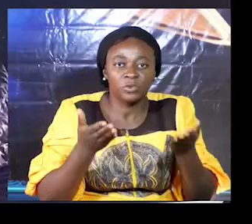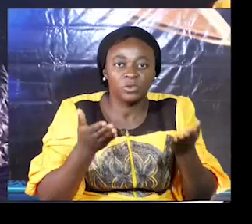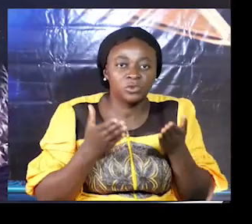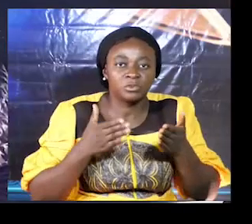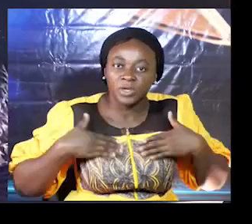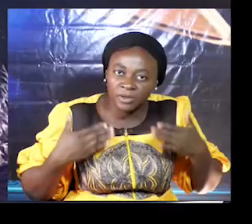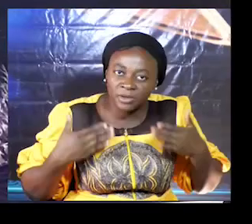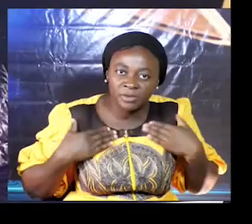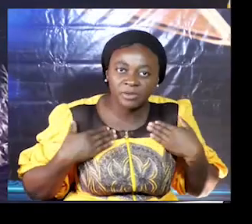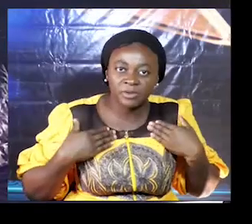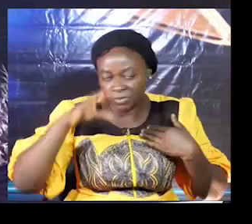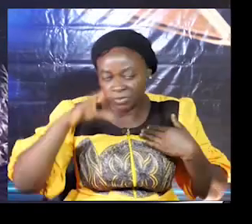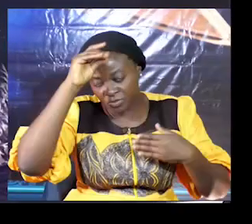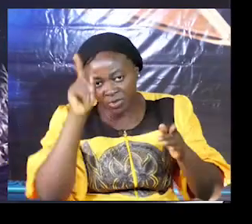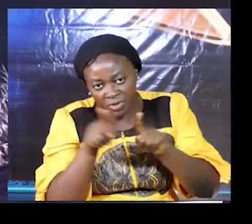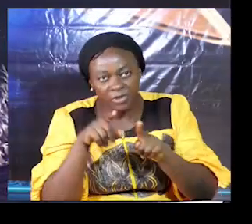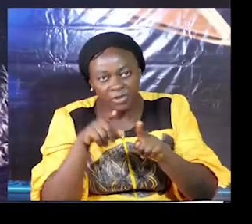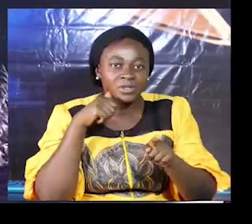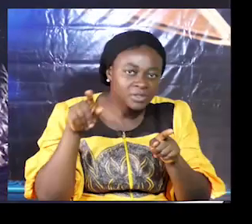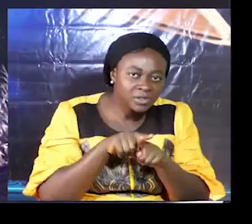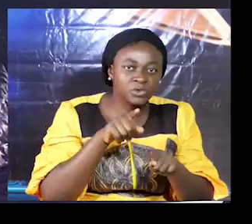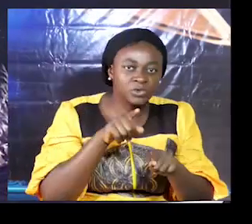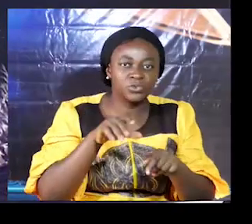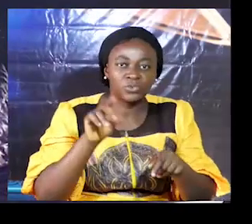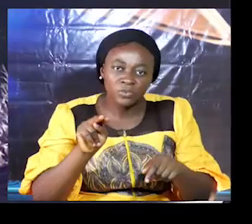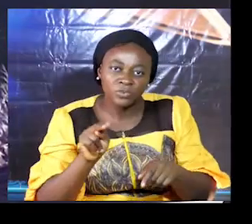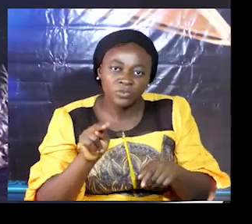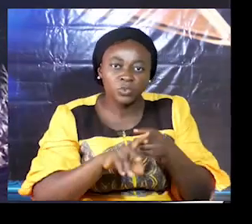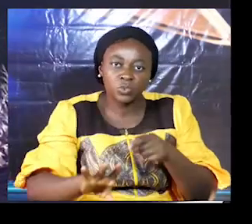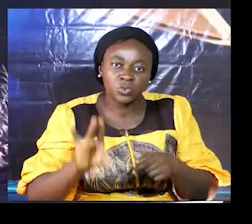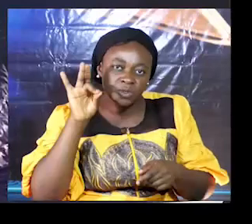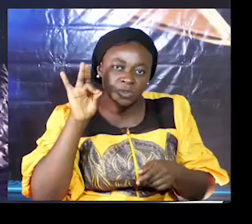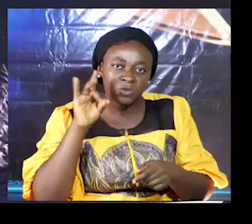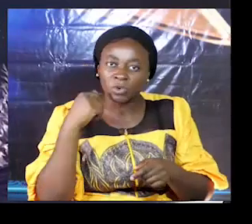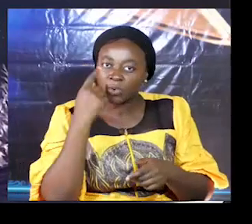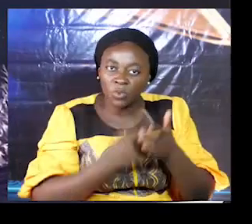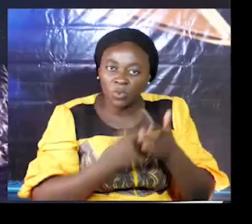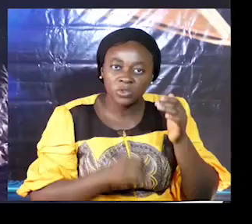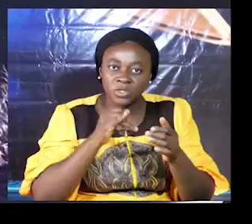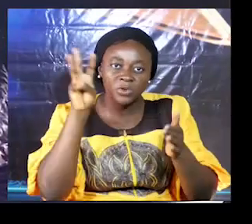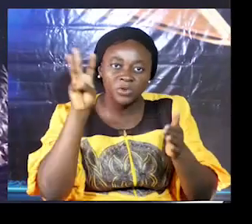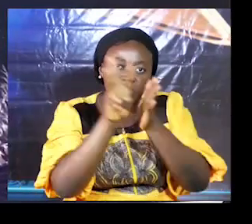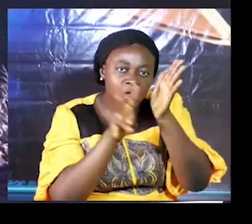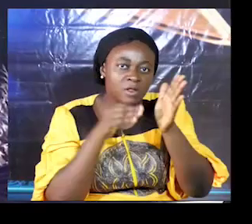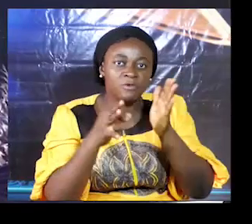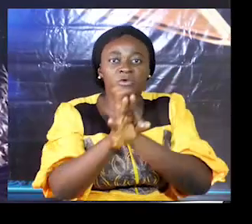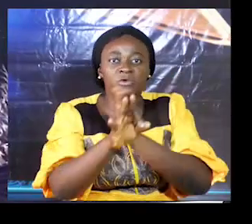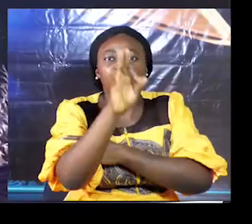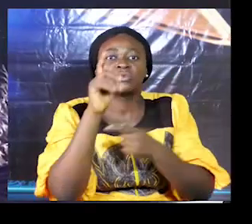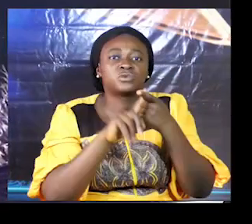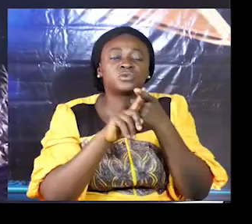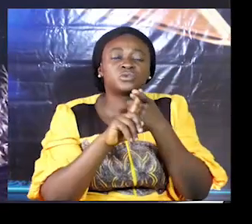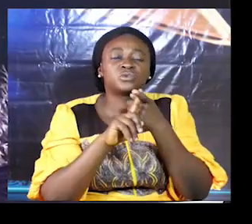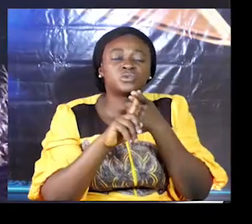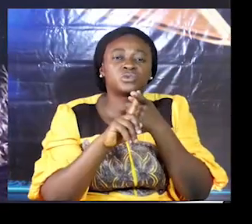discover what is the will of God for my life in marriage. As we invite our brother to guide